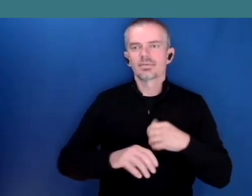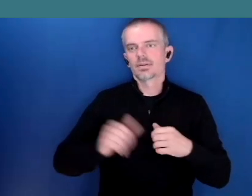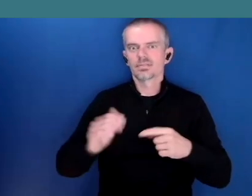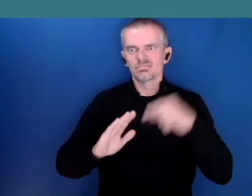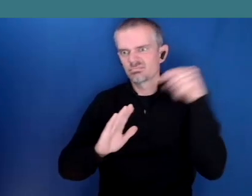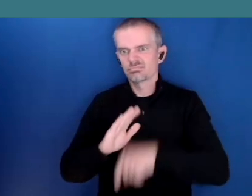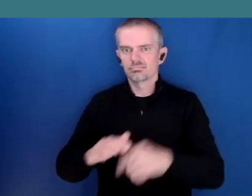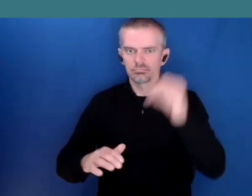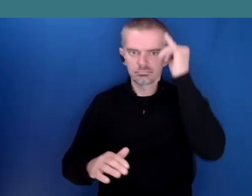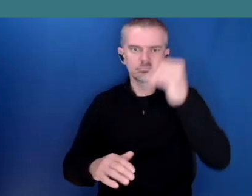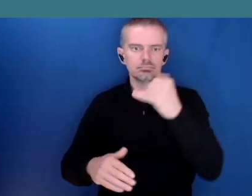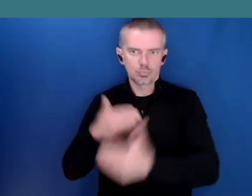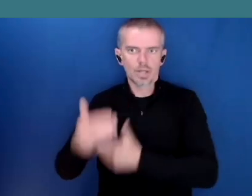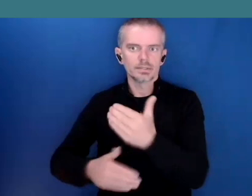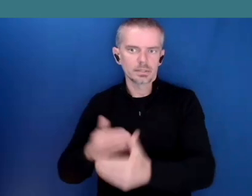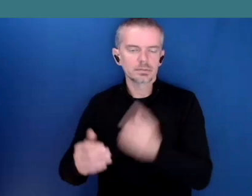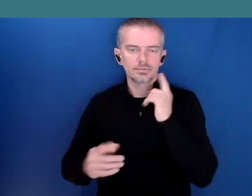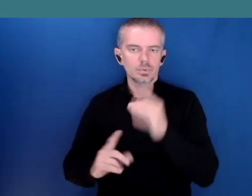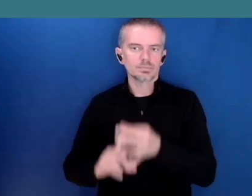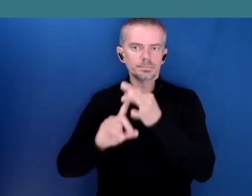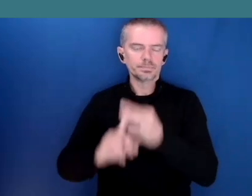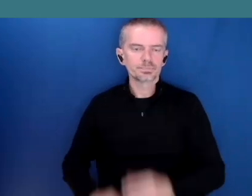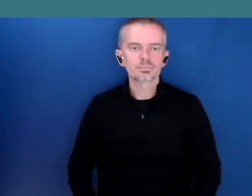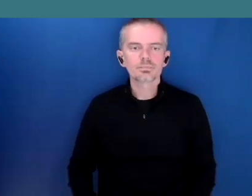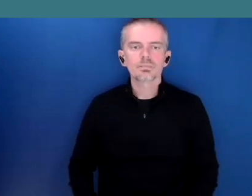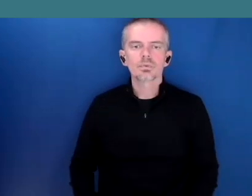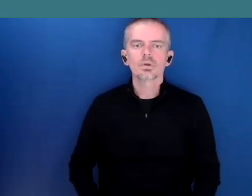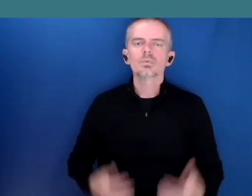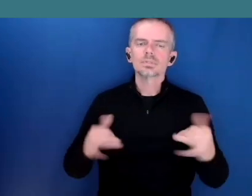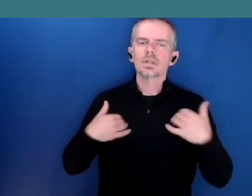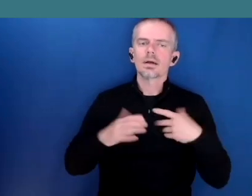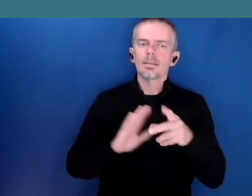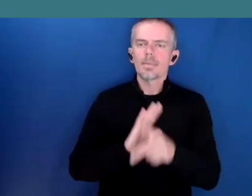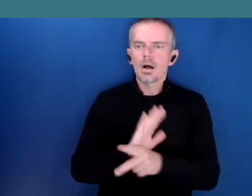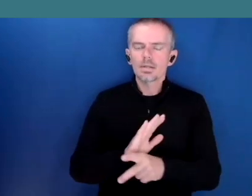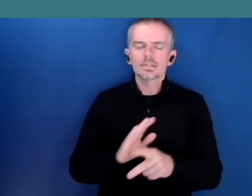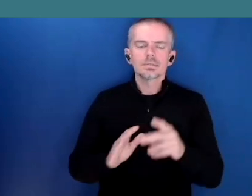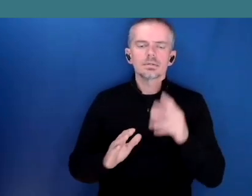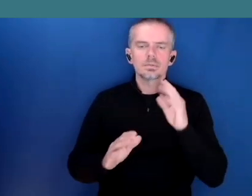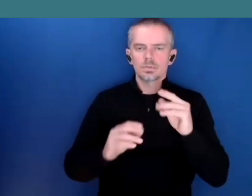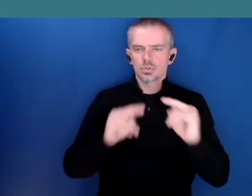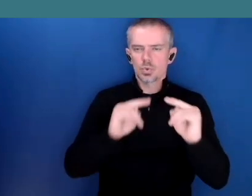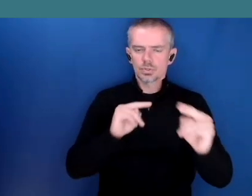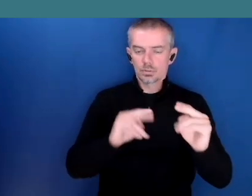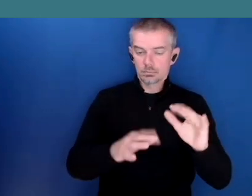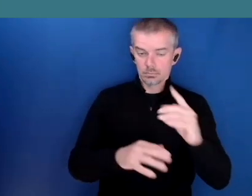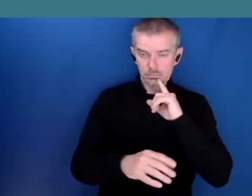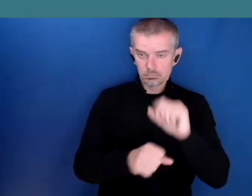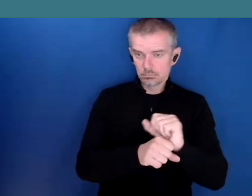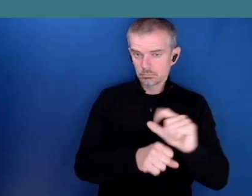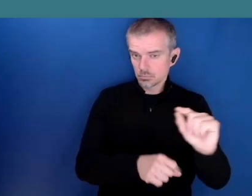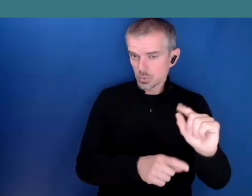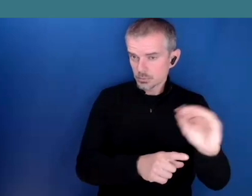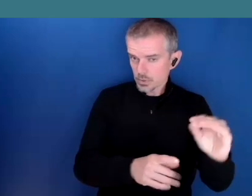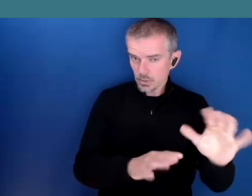And so we still have a policy and look at, you know, negotiating that 20%. But what I'll get into in the next slide